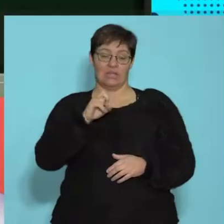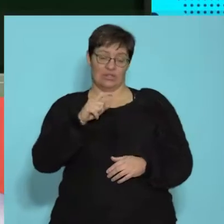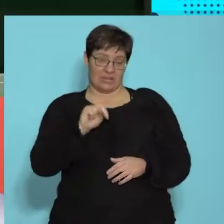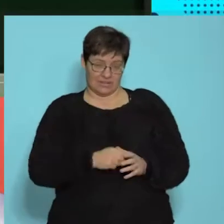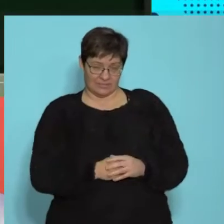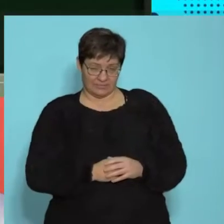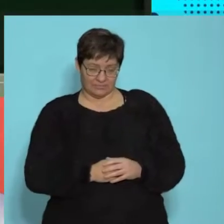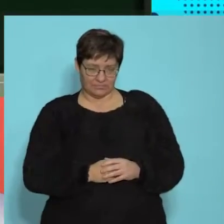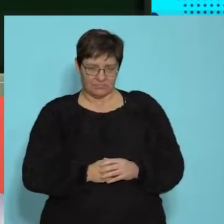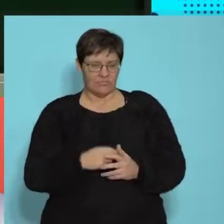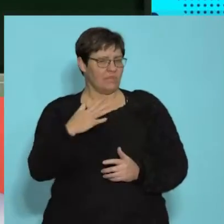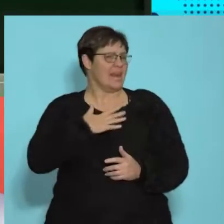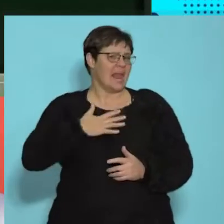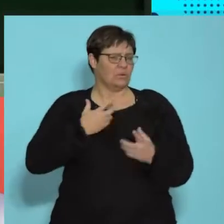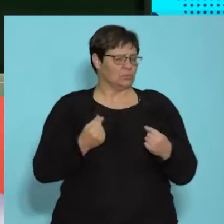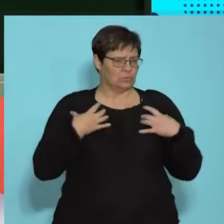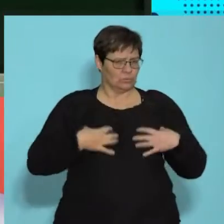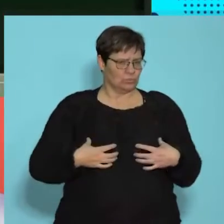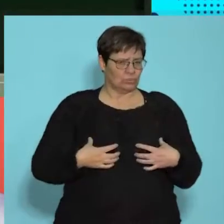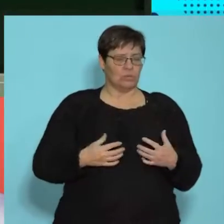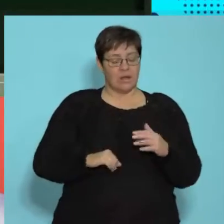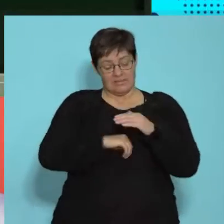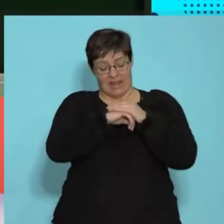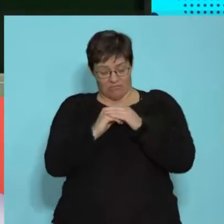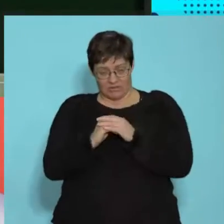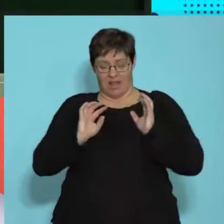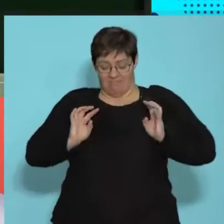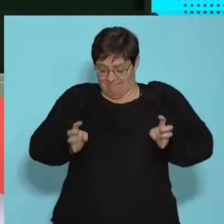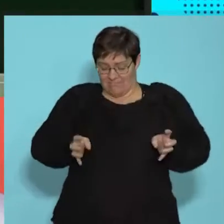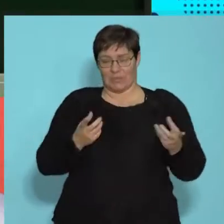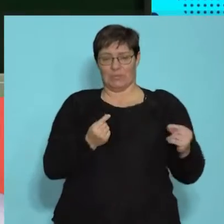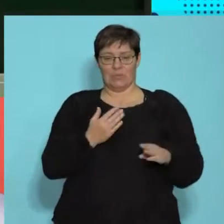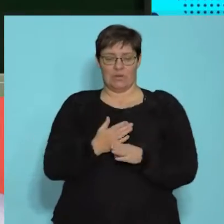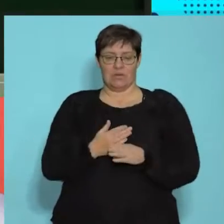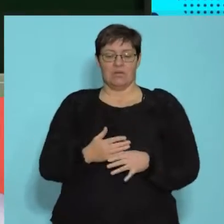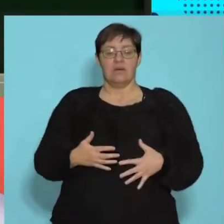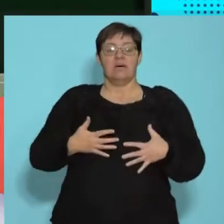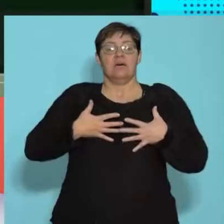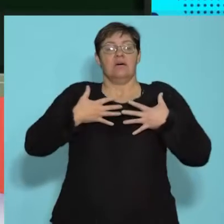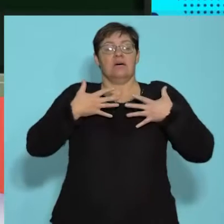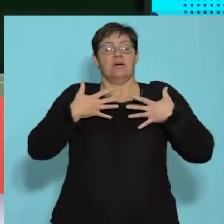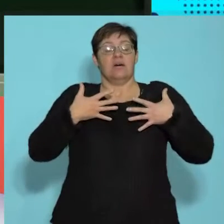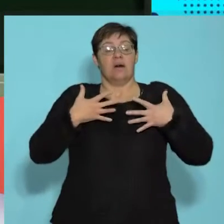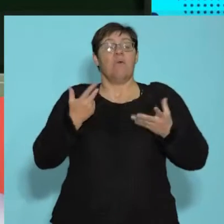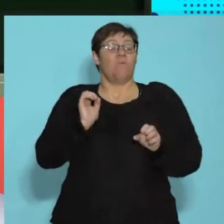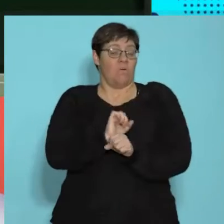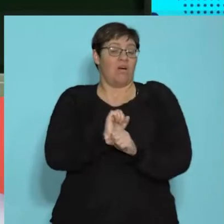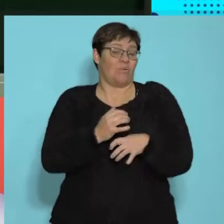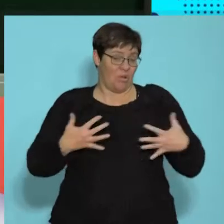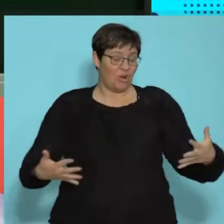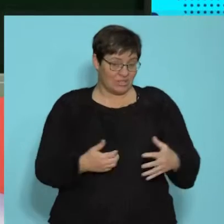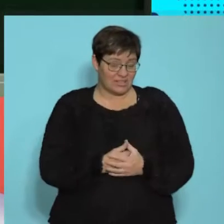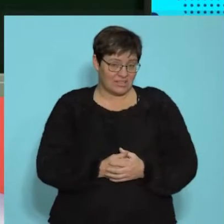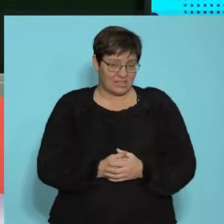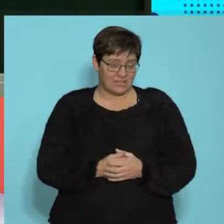inhalation. So my lungs don't do the work, the diaphragm and the intercostals do. Now have a look. Breathing in takes a lot of